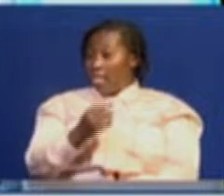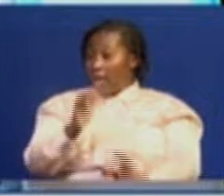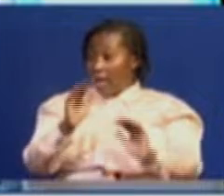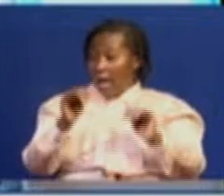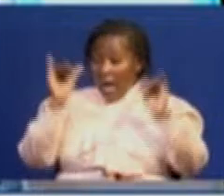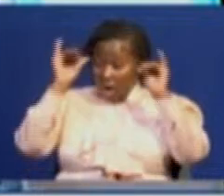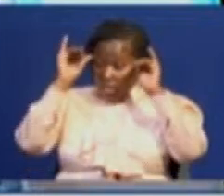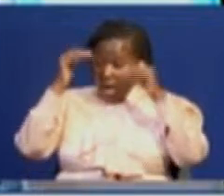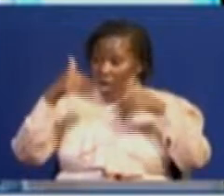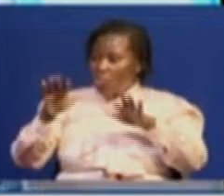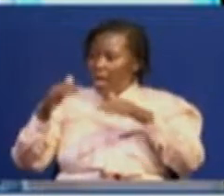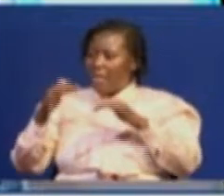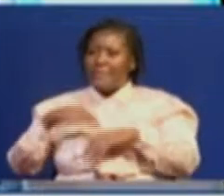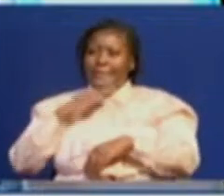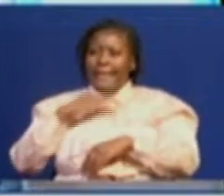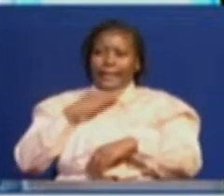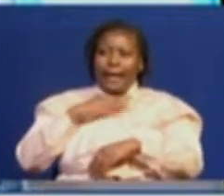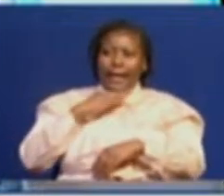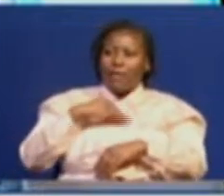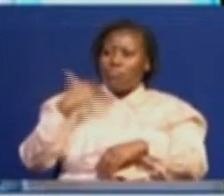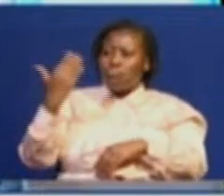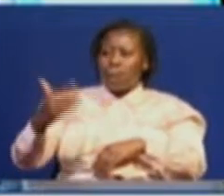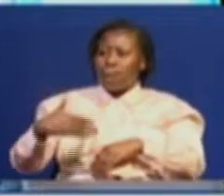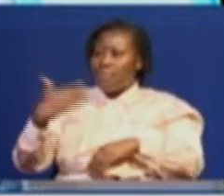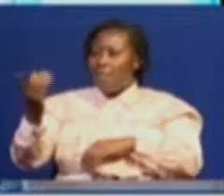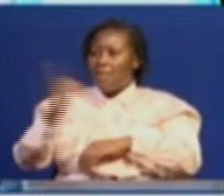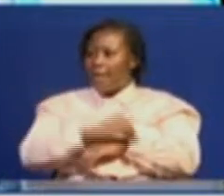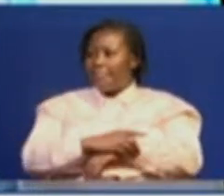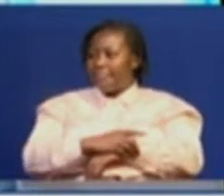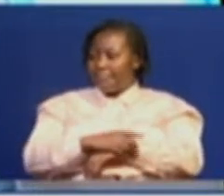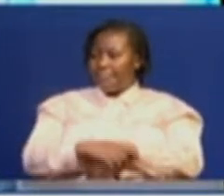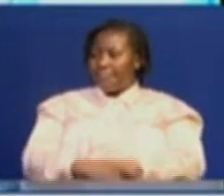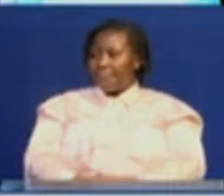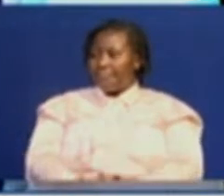Their cows are losing lives every day.